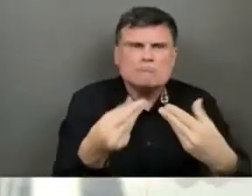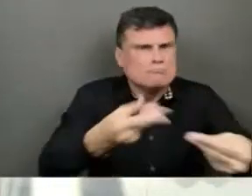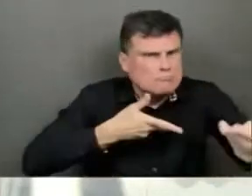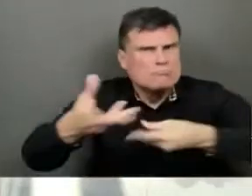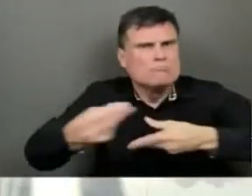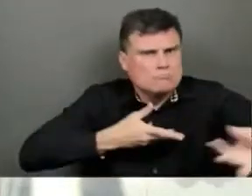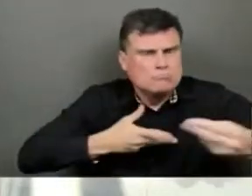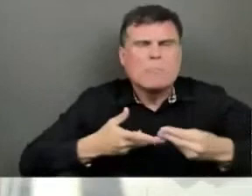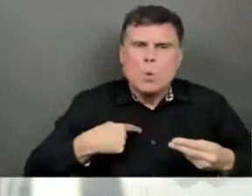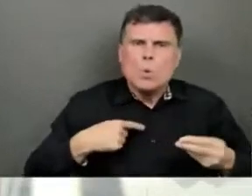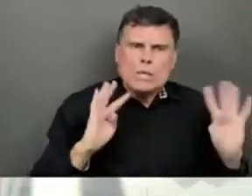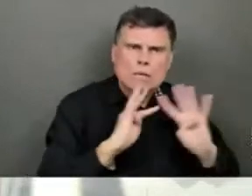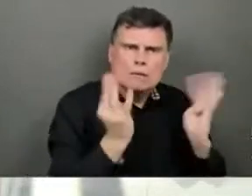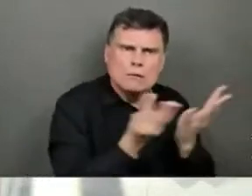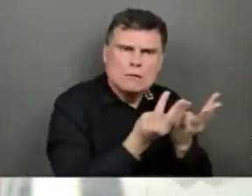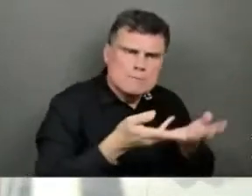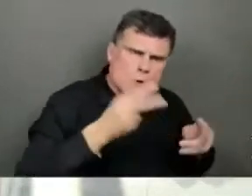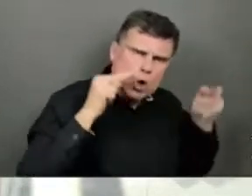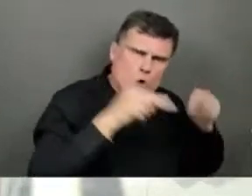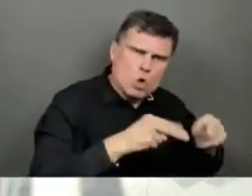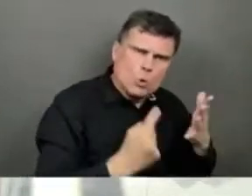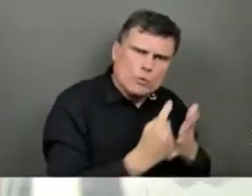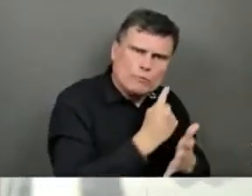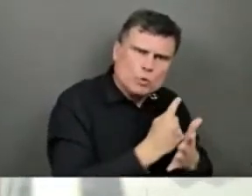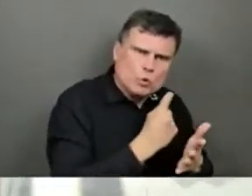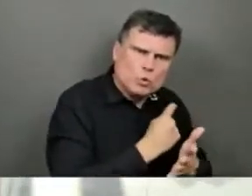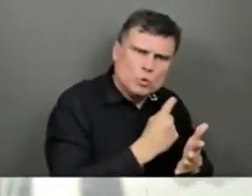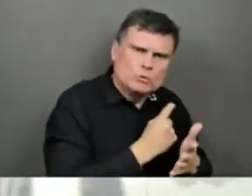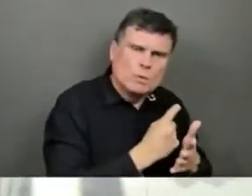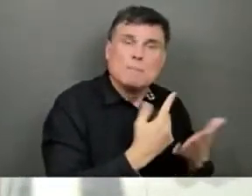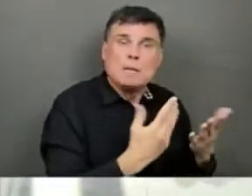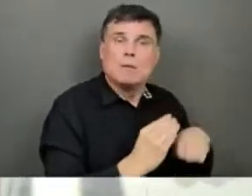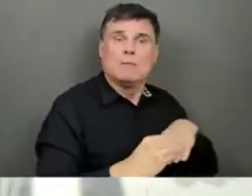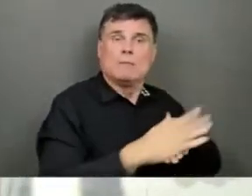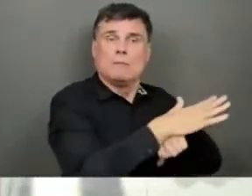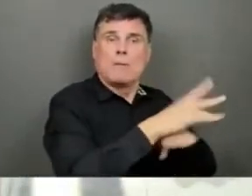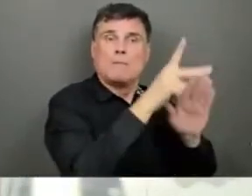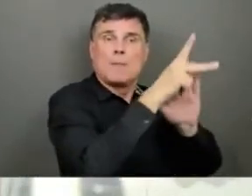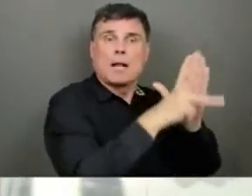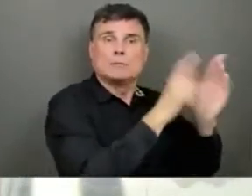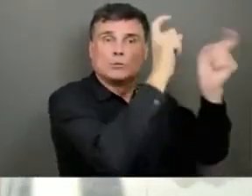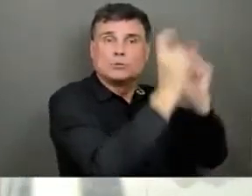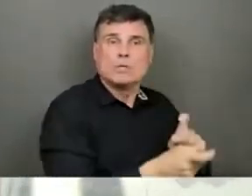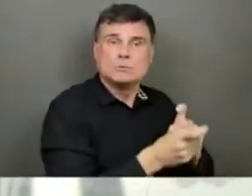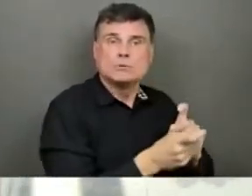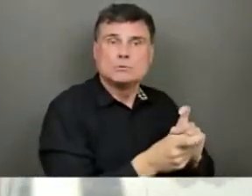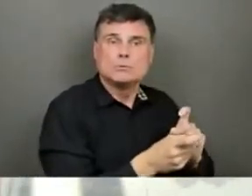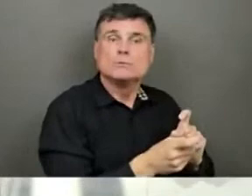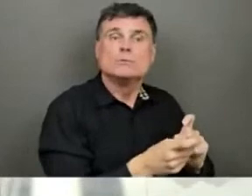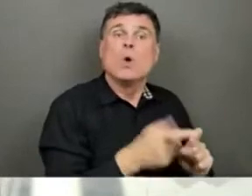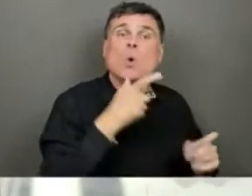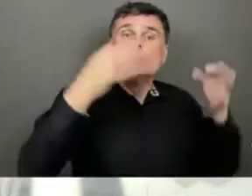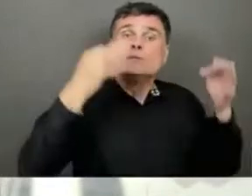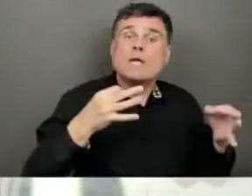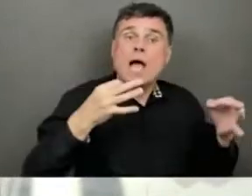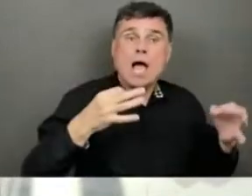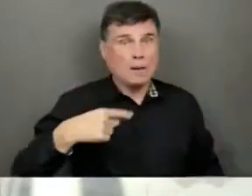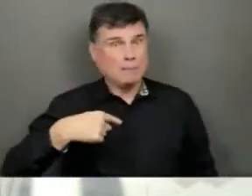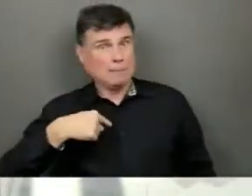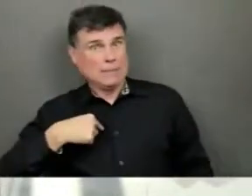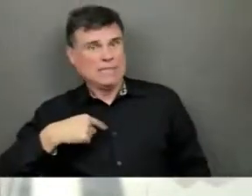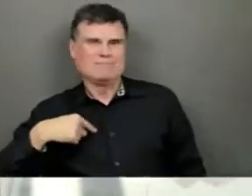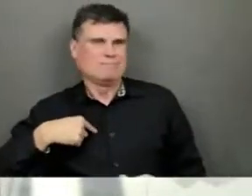at policy questions. But ultimately, the advice will be guided by medical professionals, as it should be, with